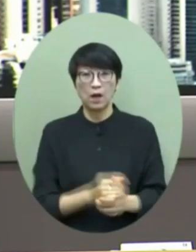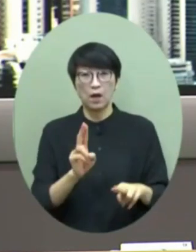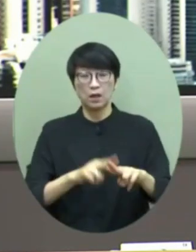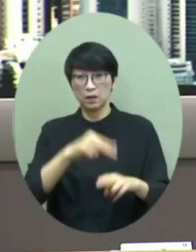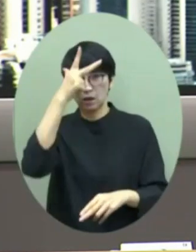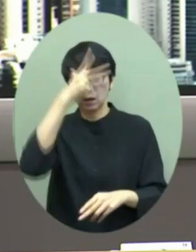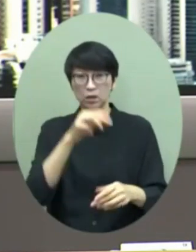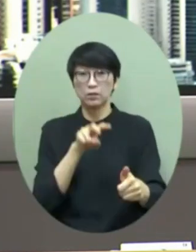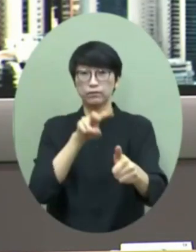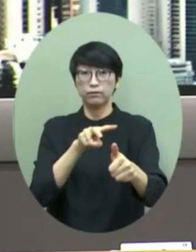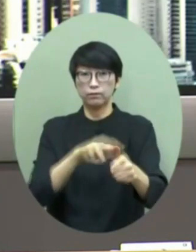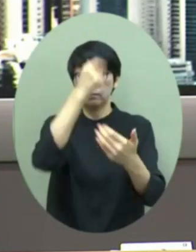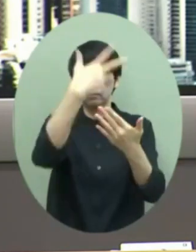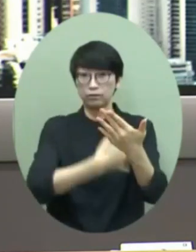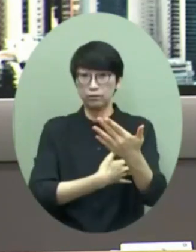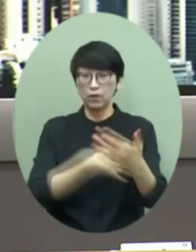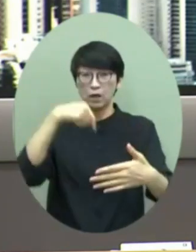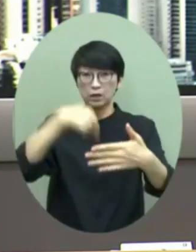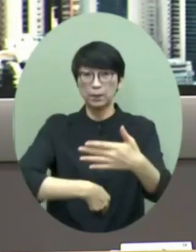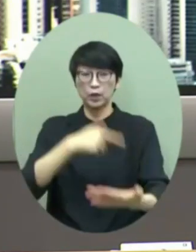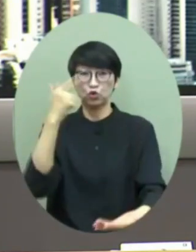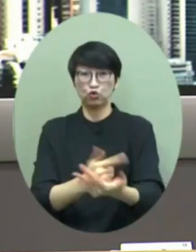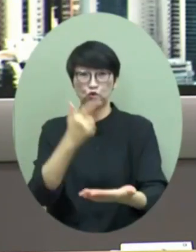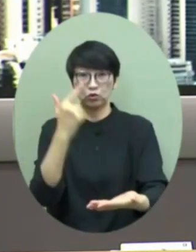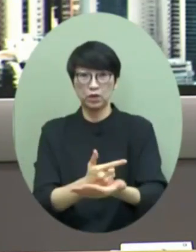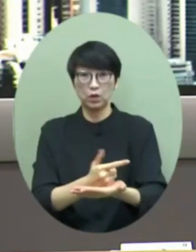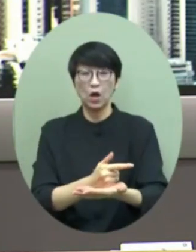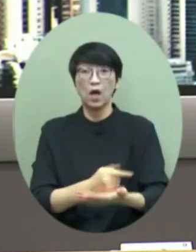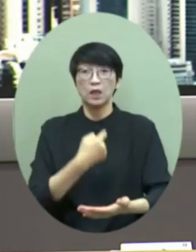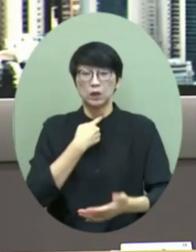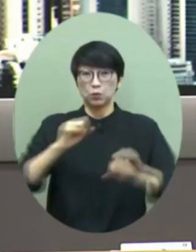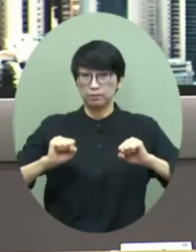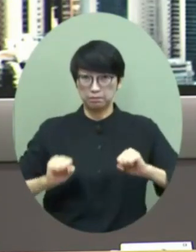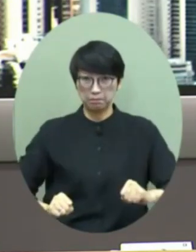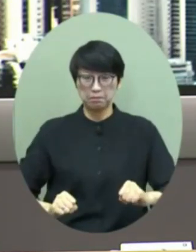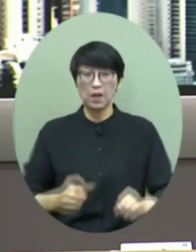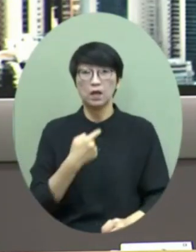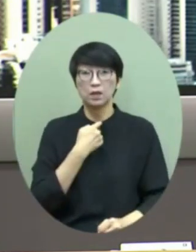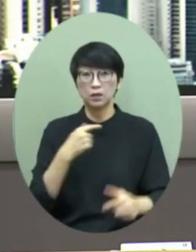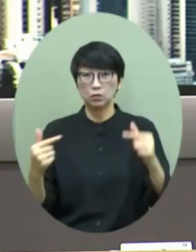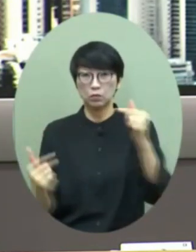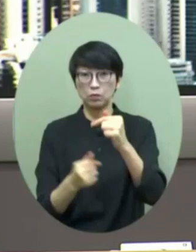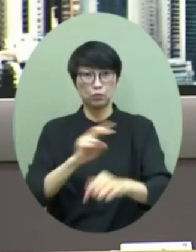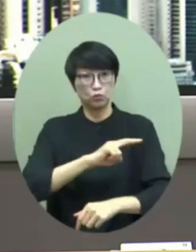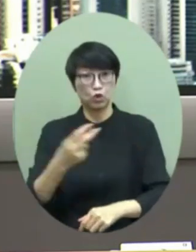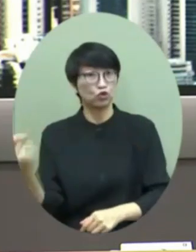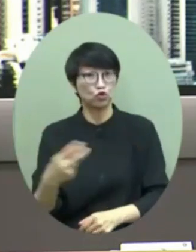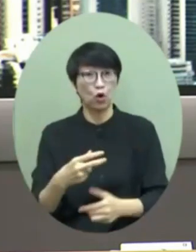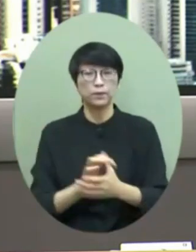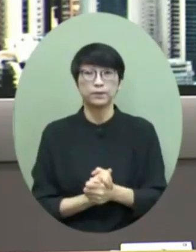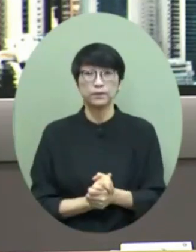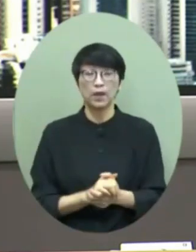Communist as the Central Plenum, the 19th session is at the Central Plenum of